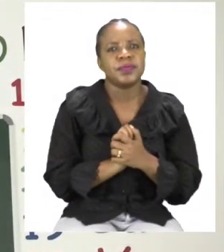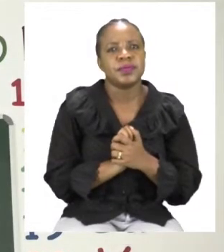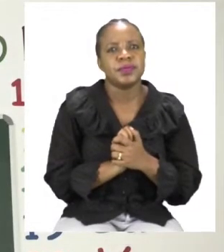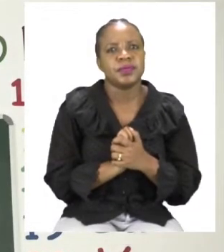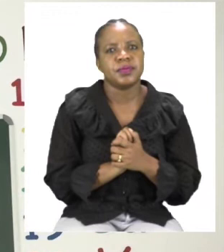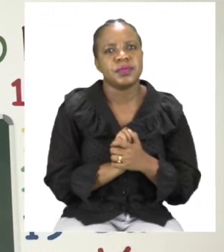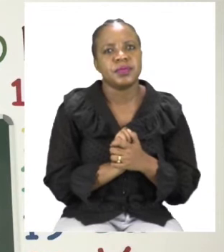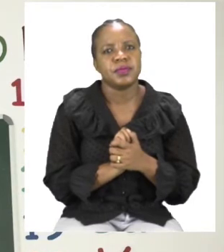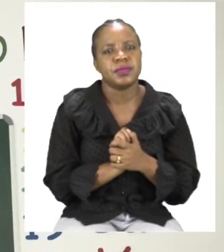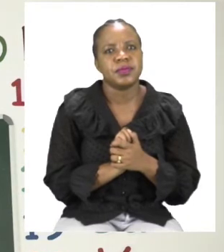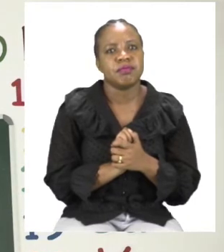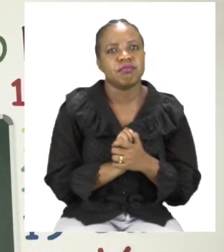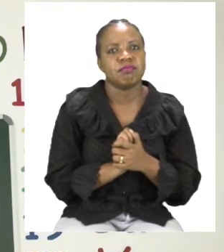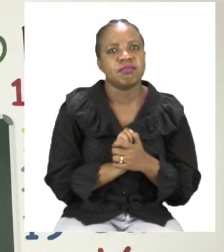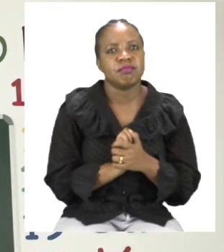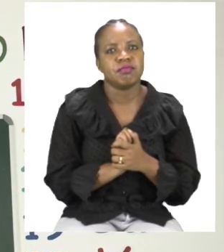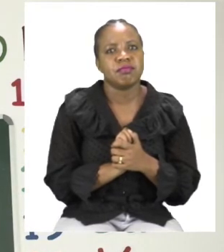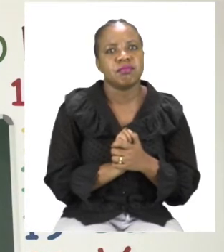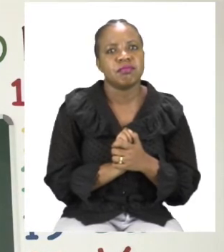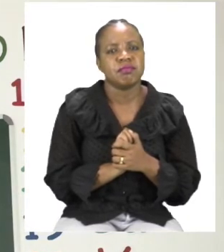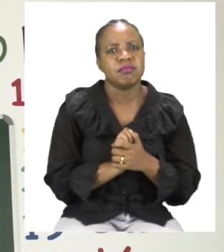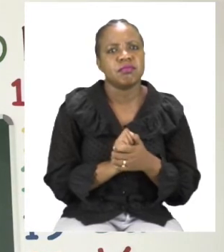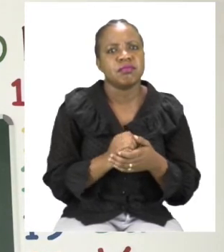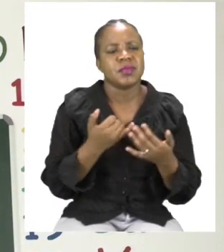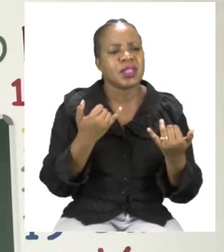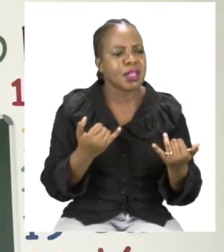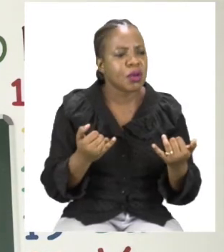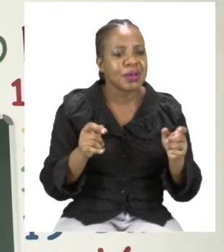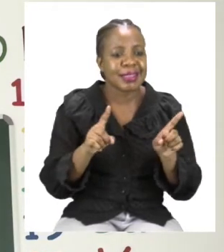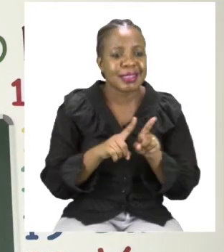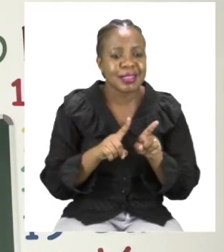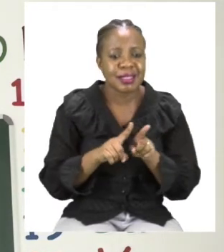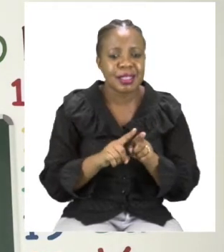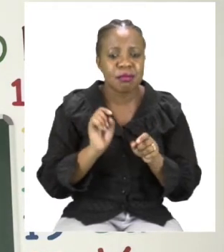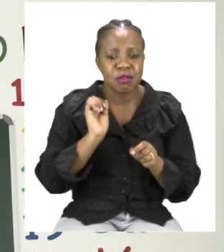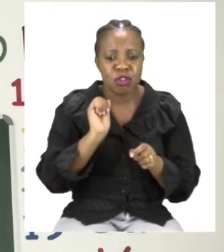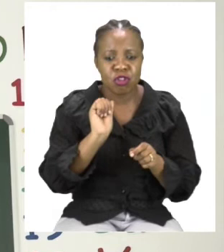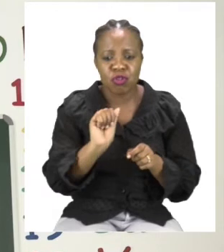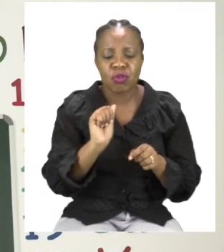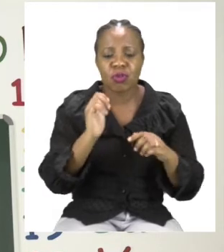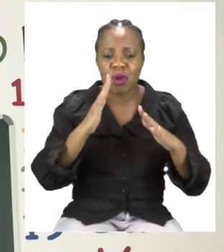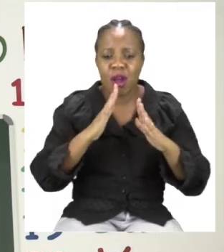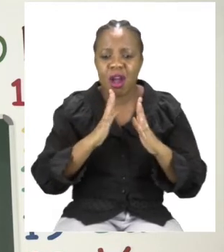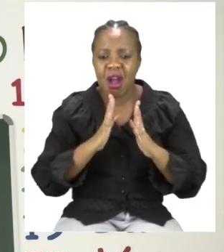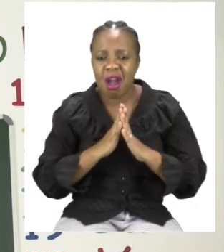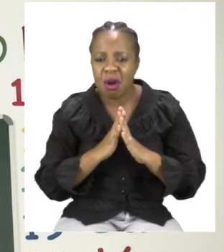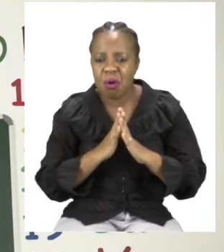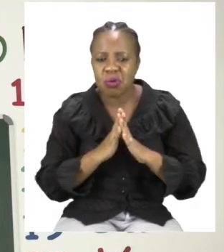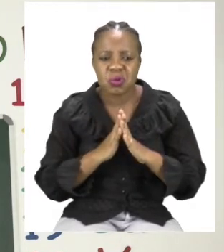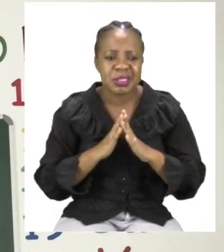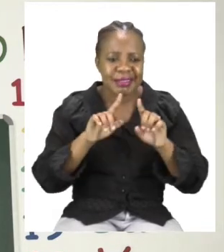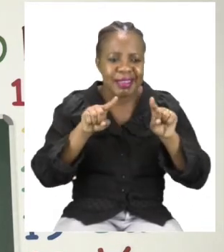Now, I want you to find something in your house that is in the shape of a cube, and make sure